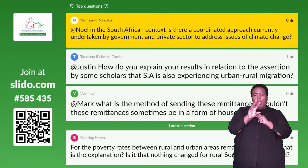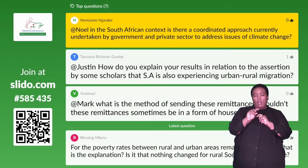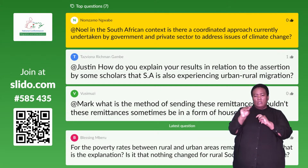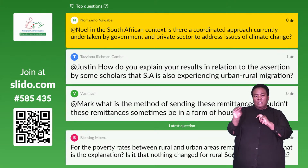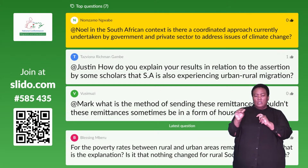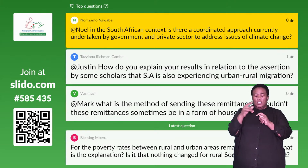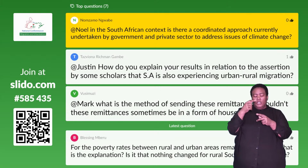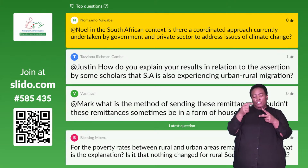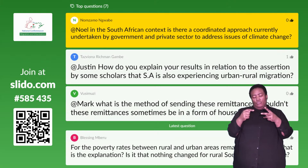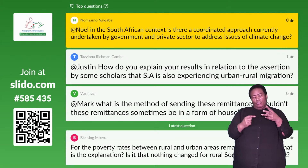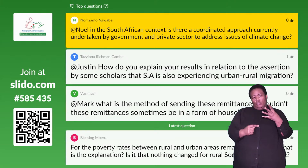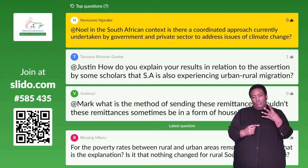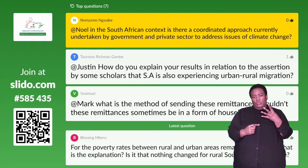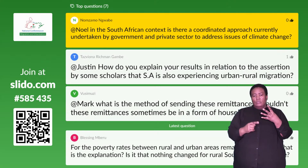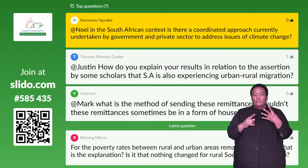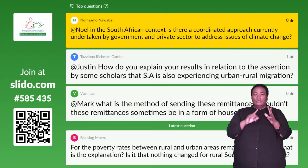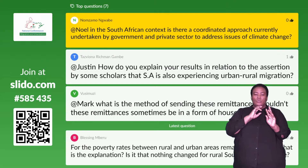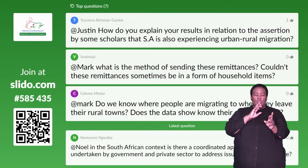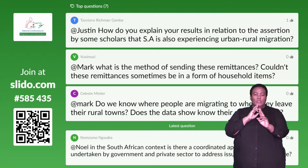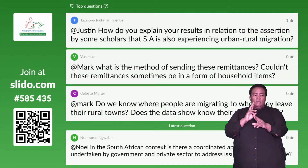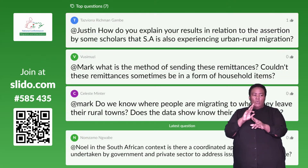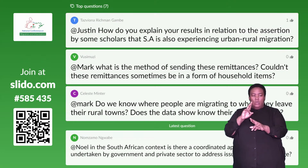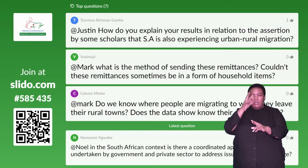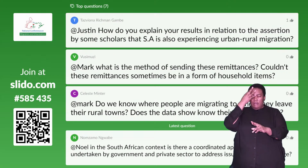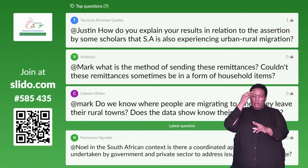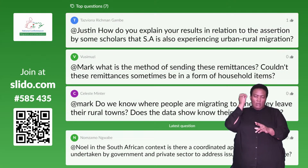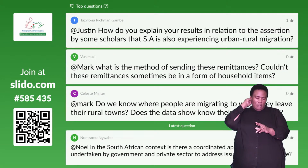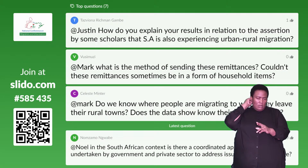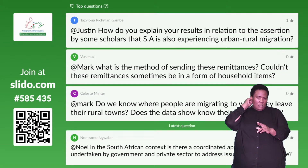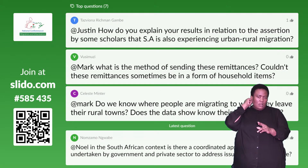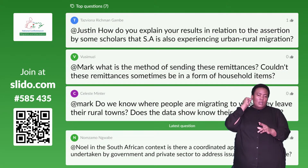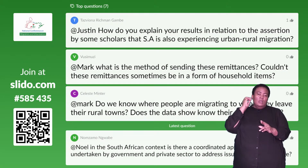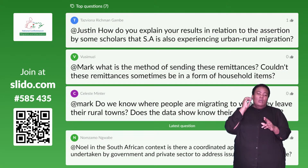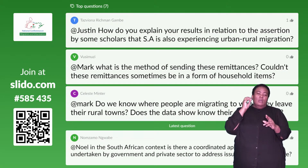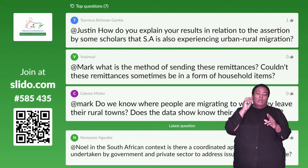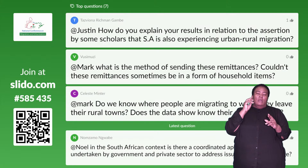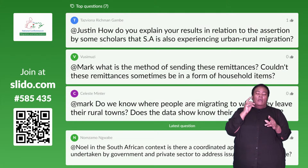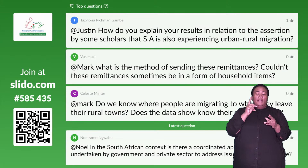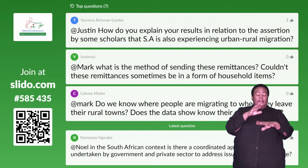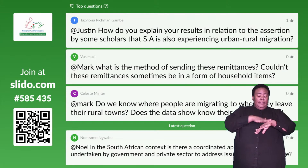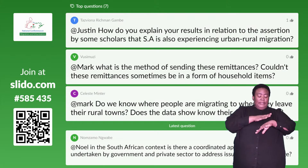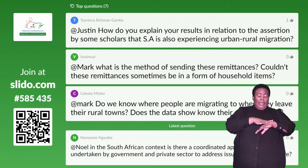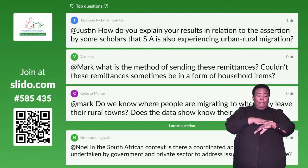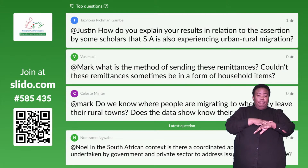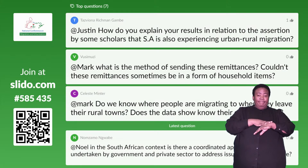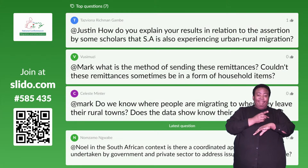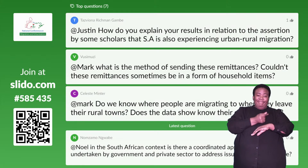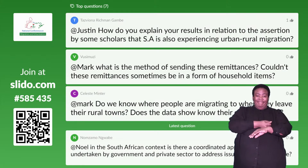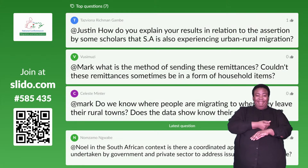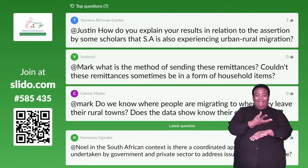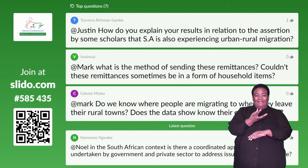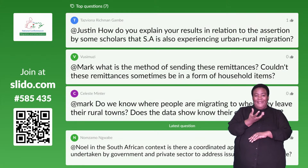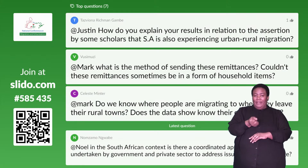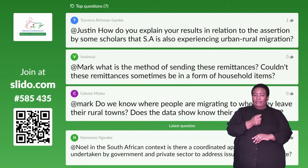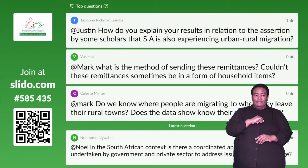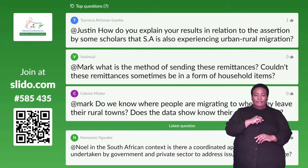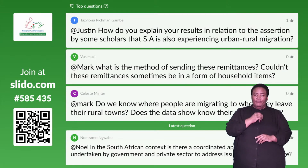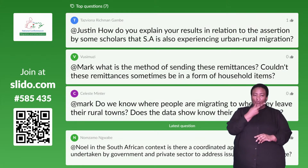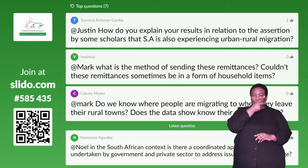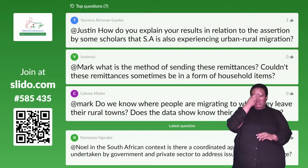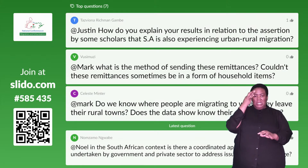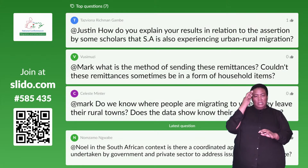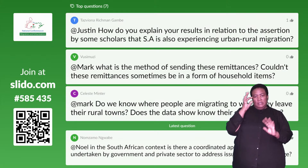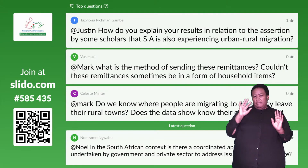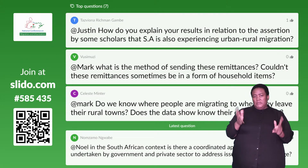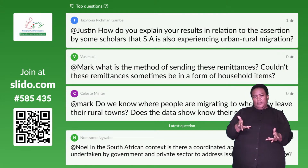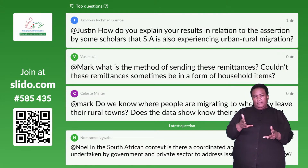in mind that we have very little time. So if you can take the set of questions and respond to them in about 2 minutes each. And